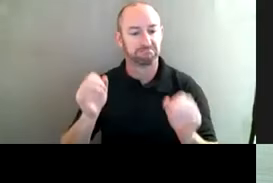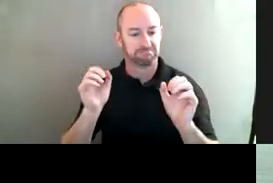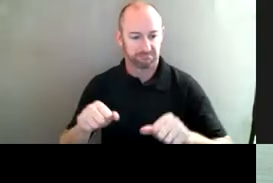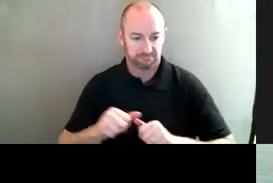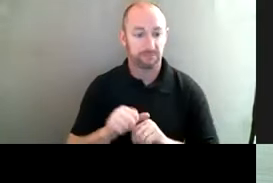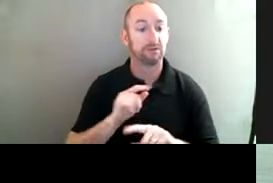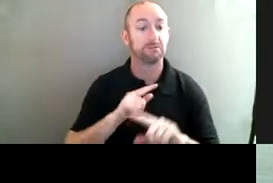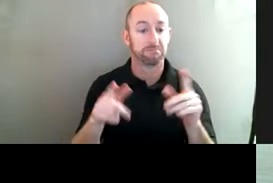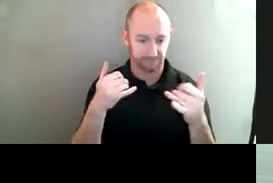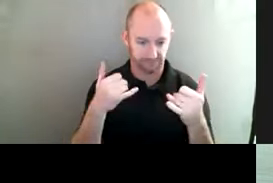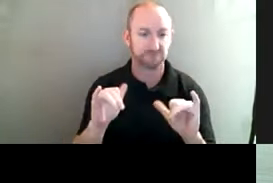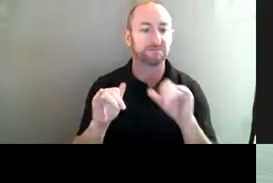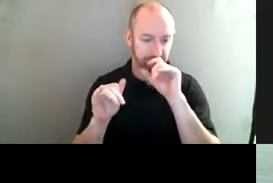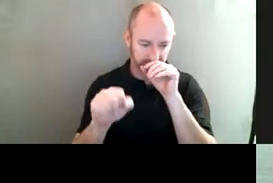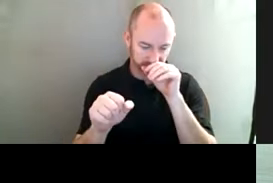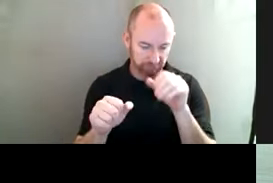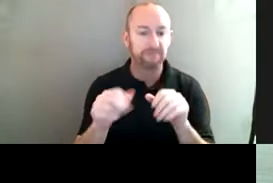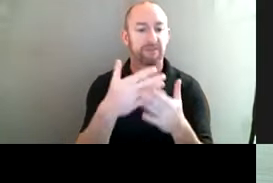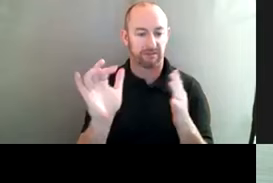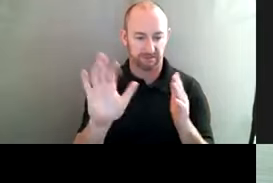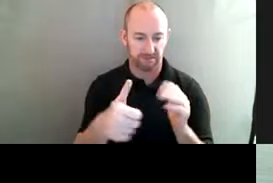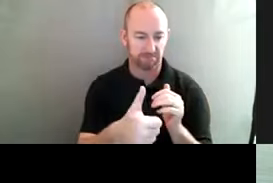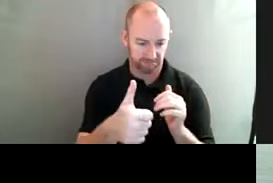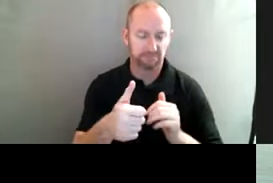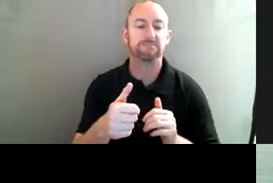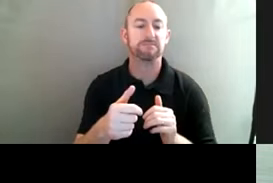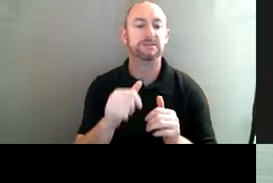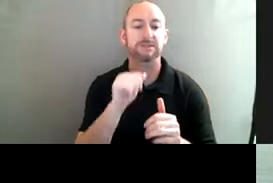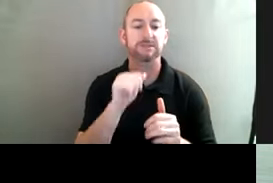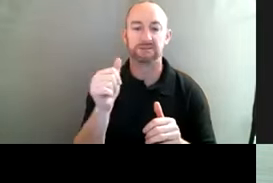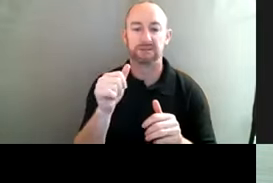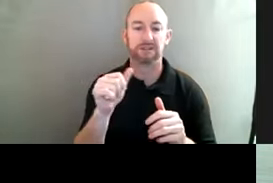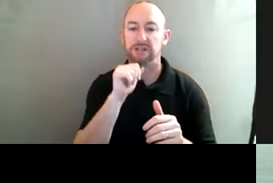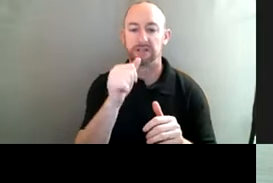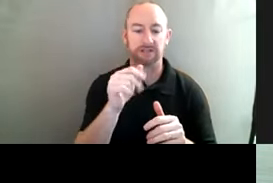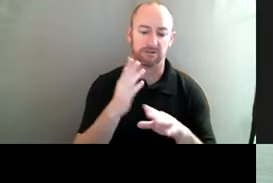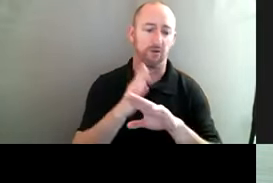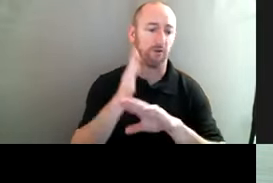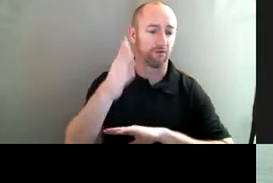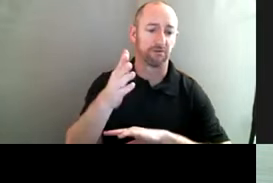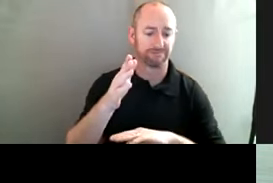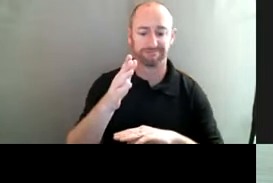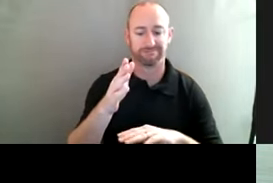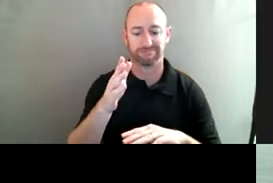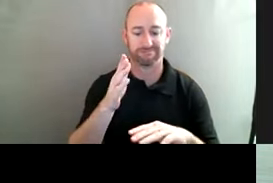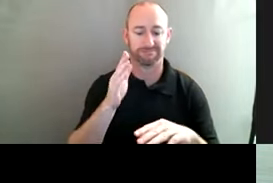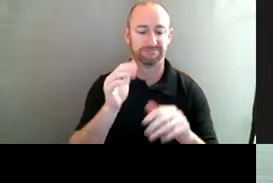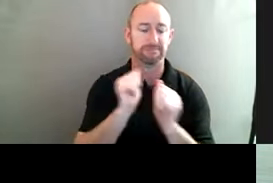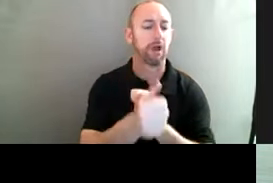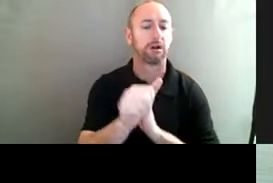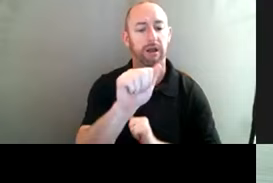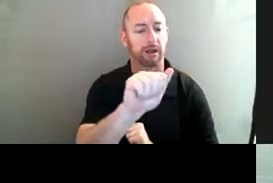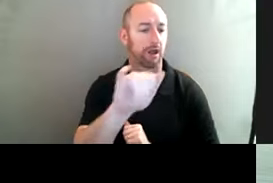it's still, for the most part, things like that are really beyond the practical limitations of artificial intelligence these